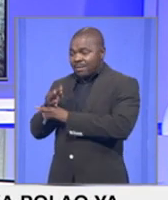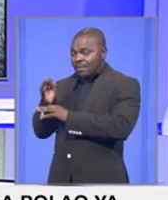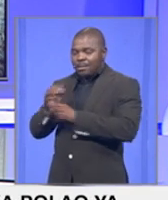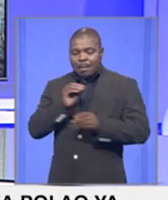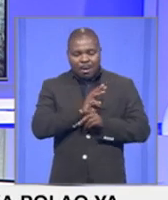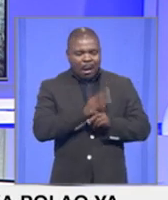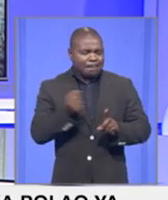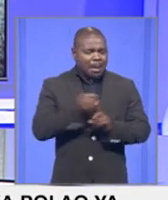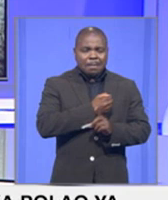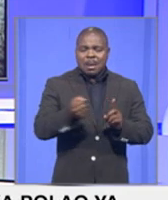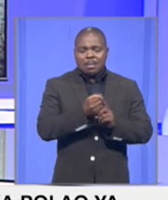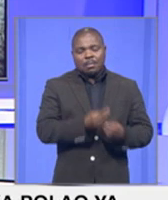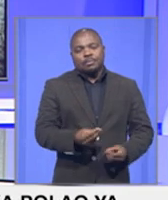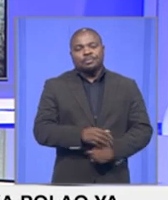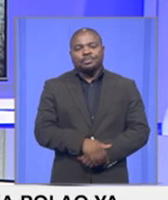mmabona.